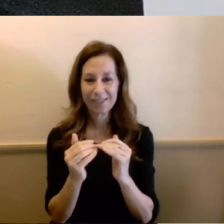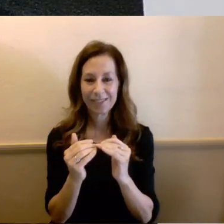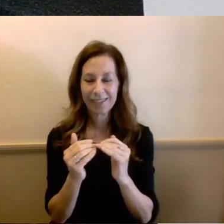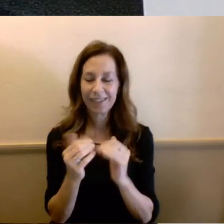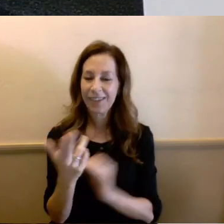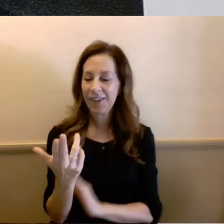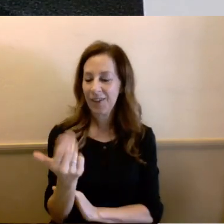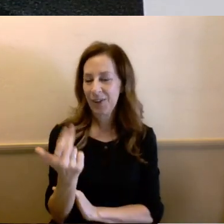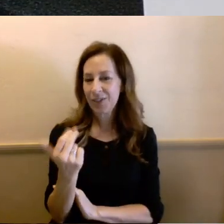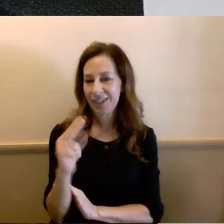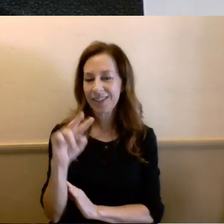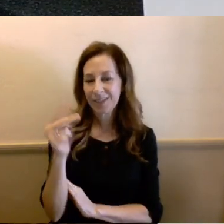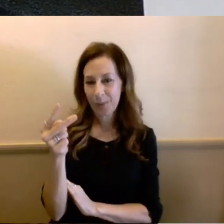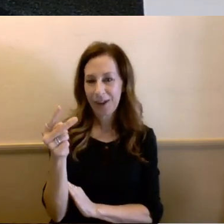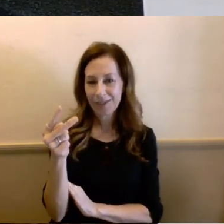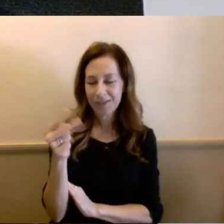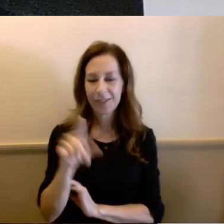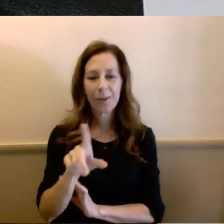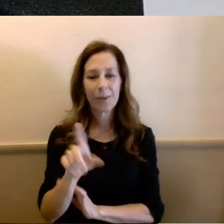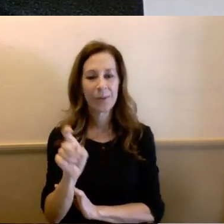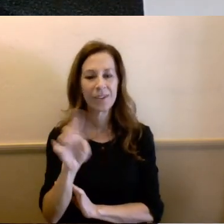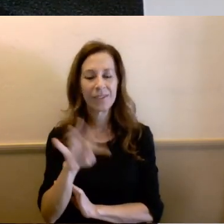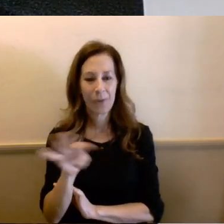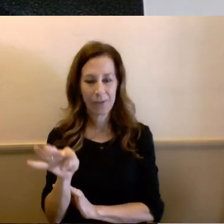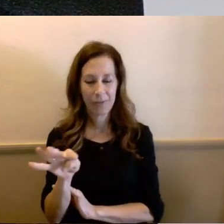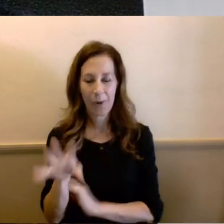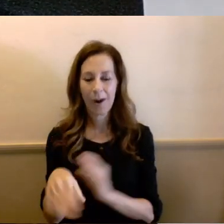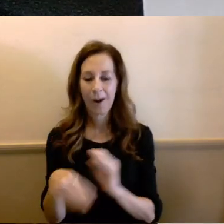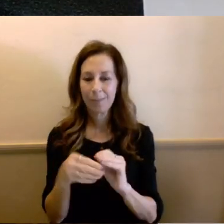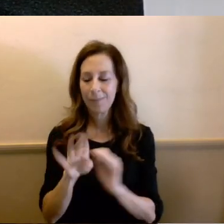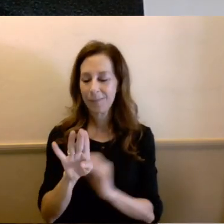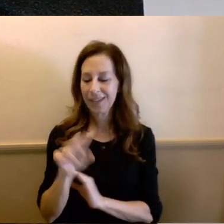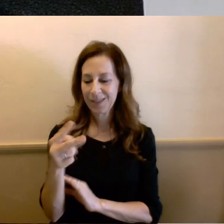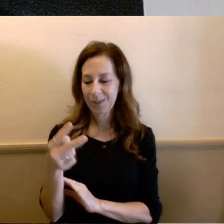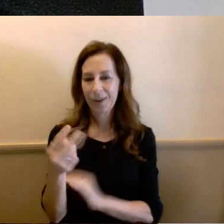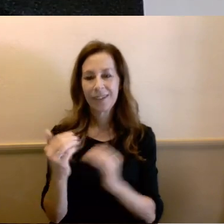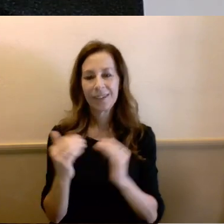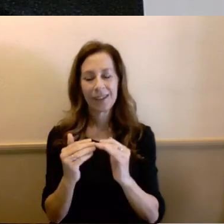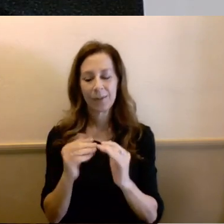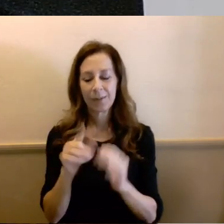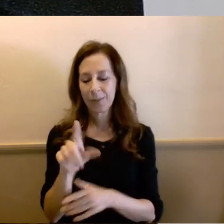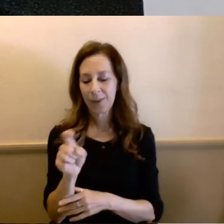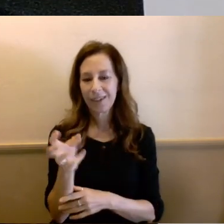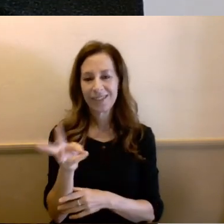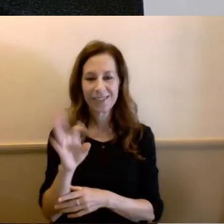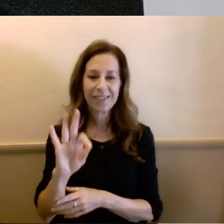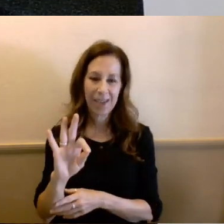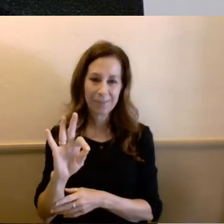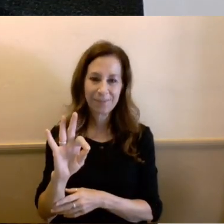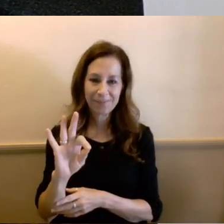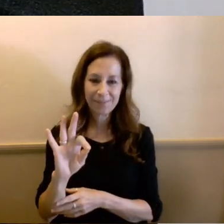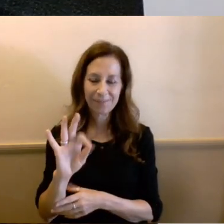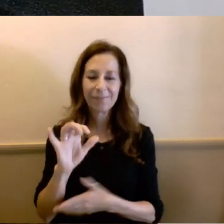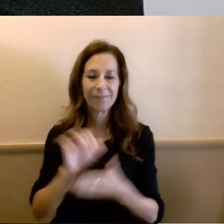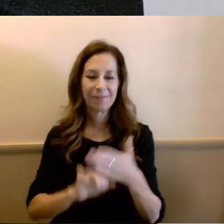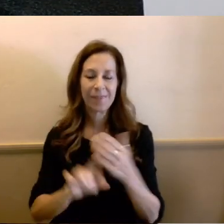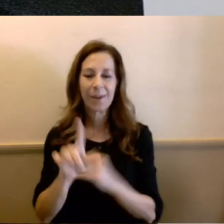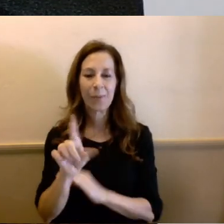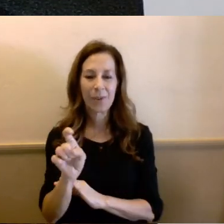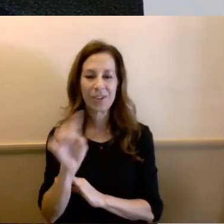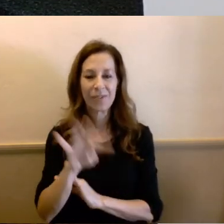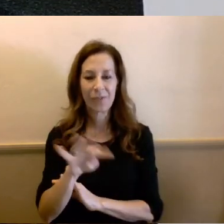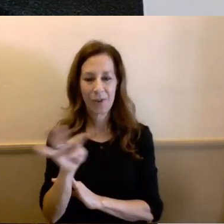equals 13 squared. 144 plus b squared equals 169.